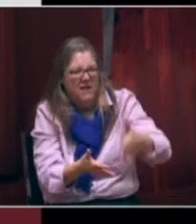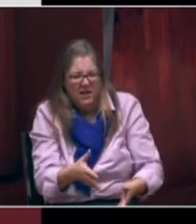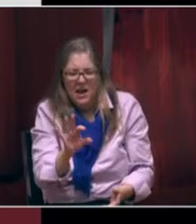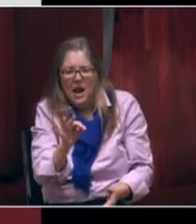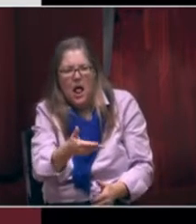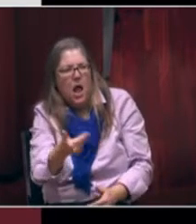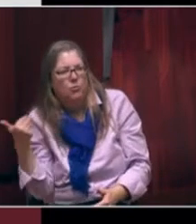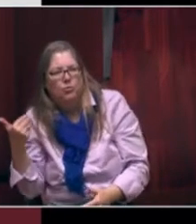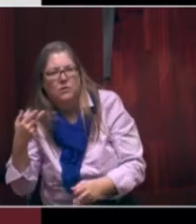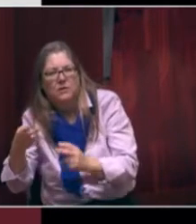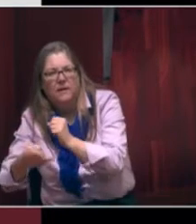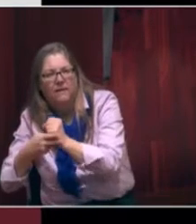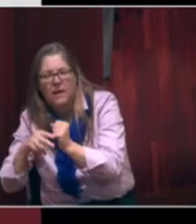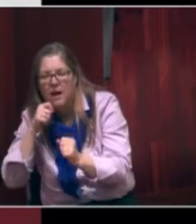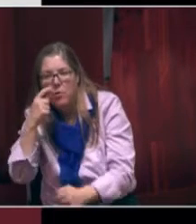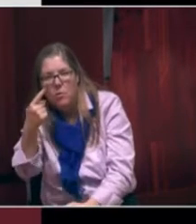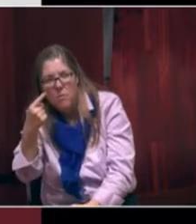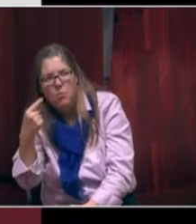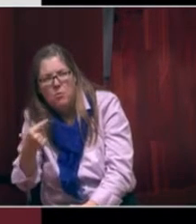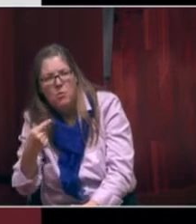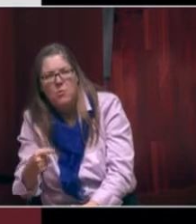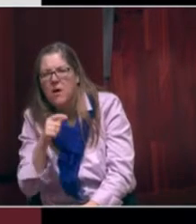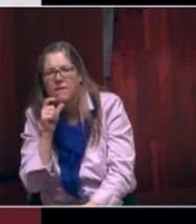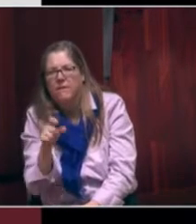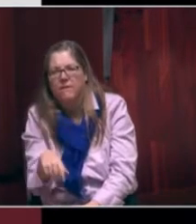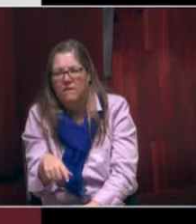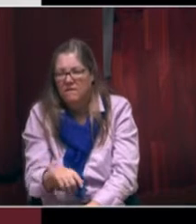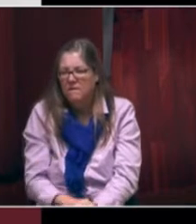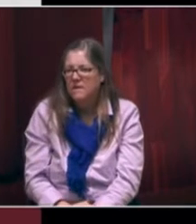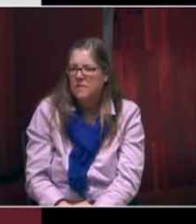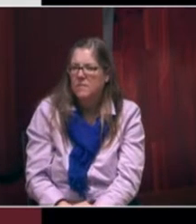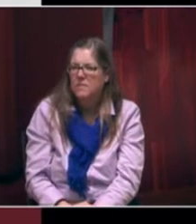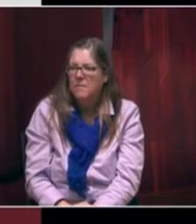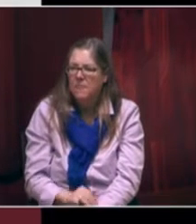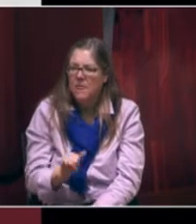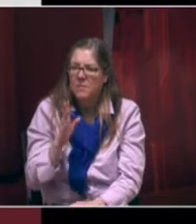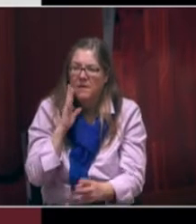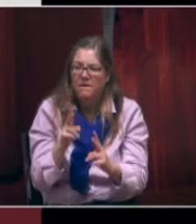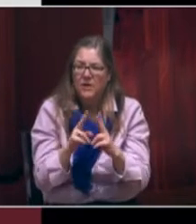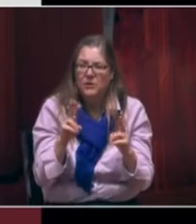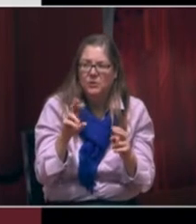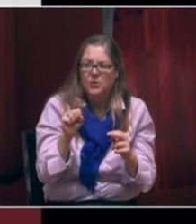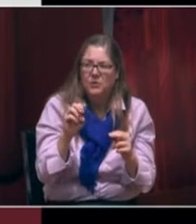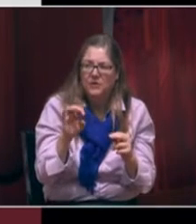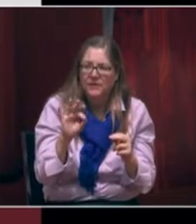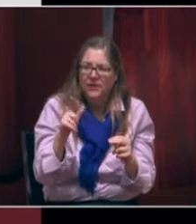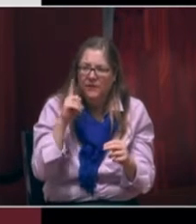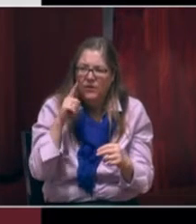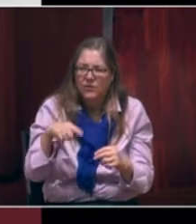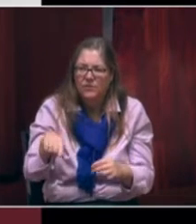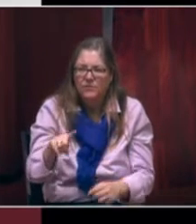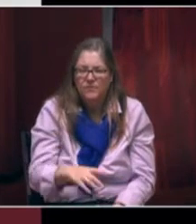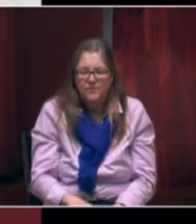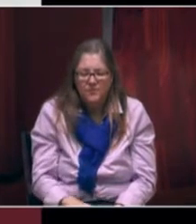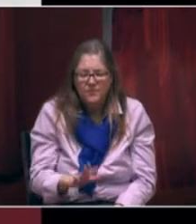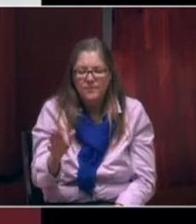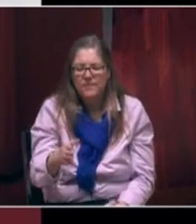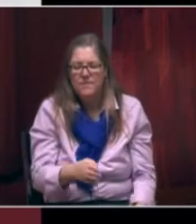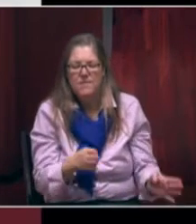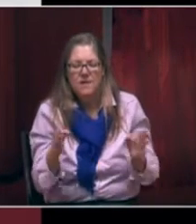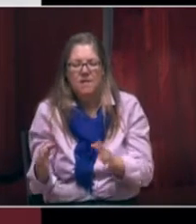So you won't have to do a one-by-one process. So that looks like it's going to be useful for you all. And then the last